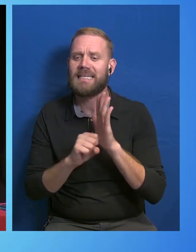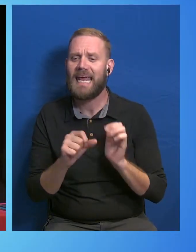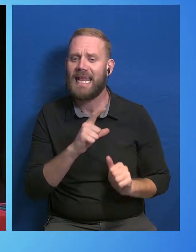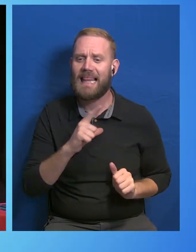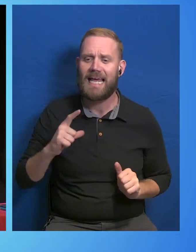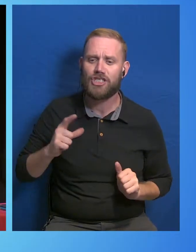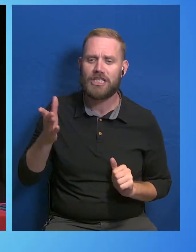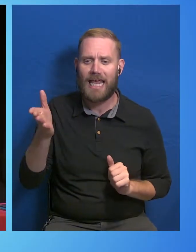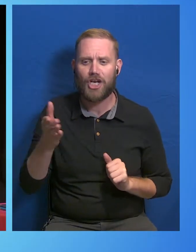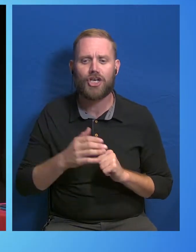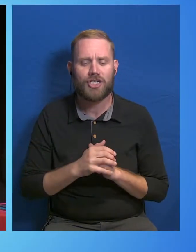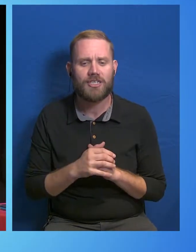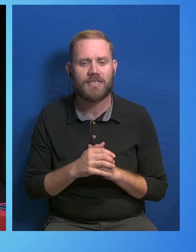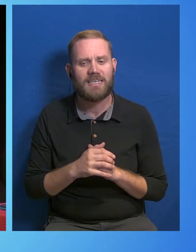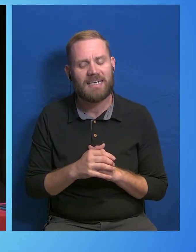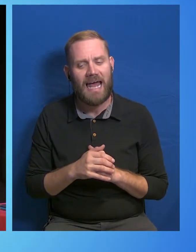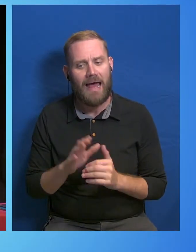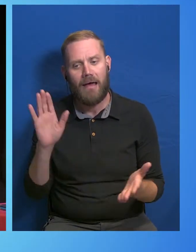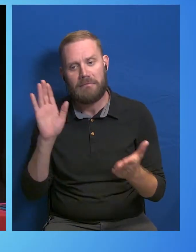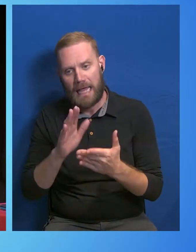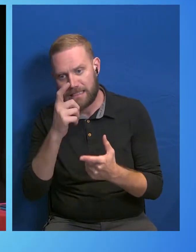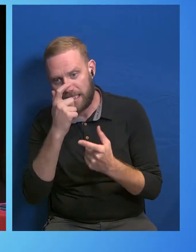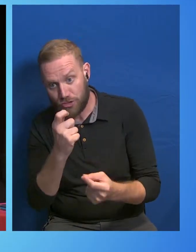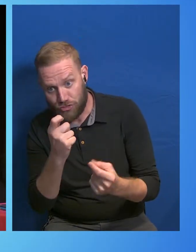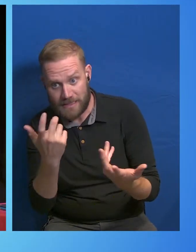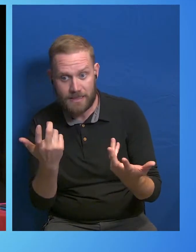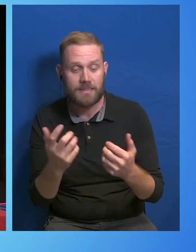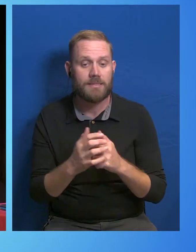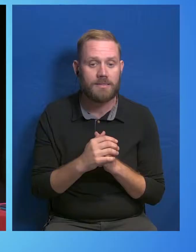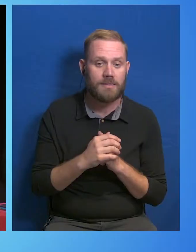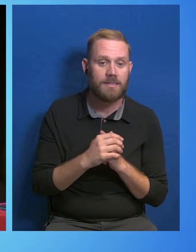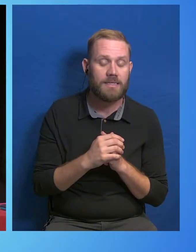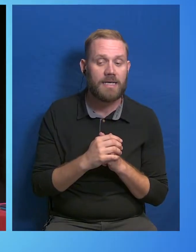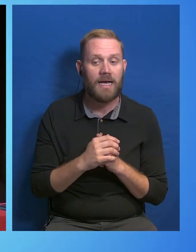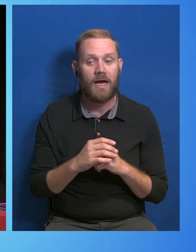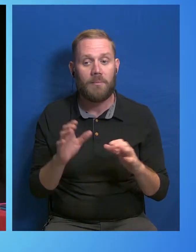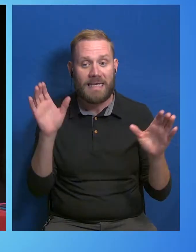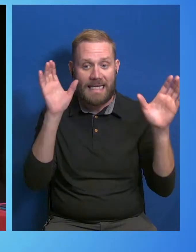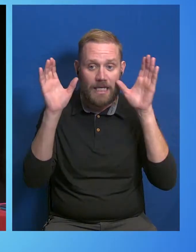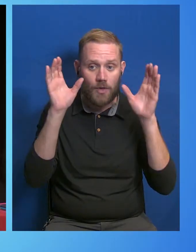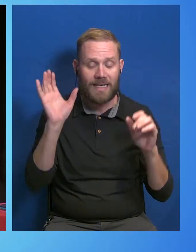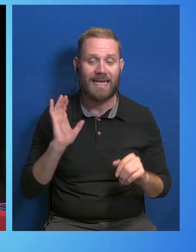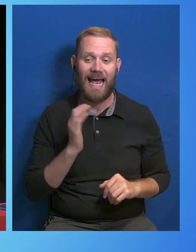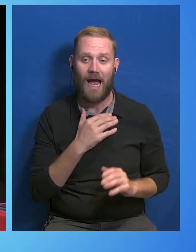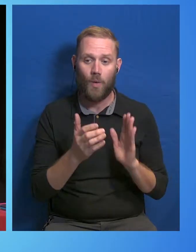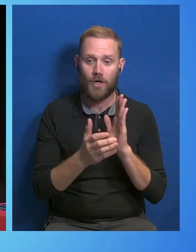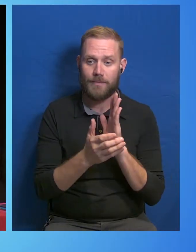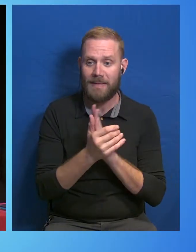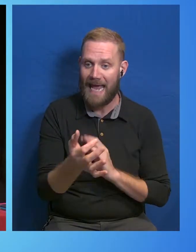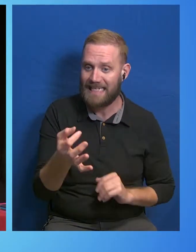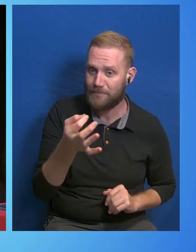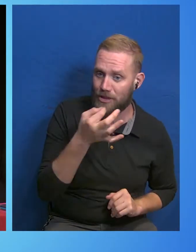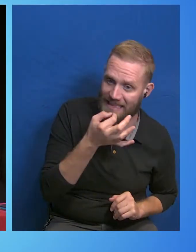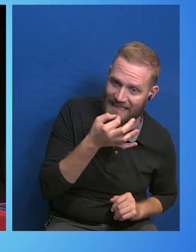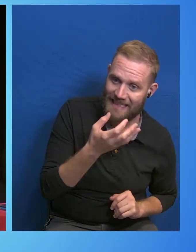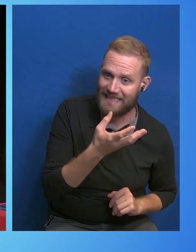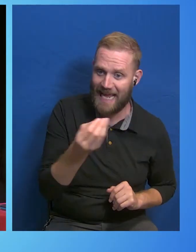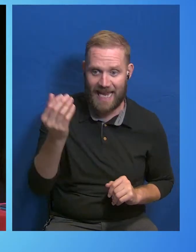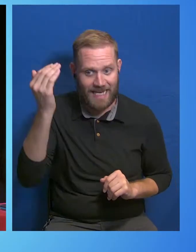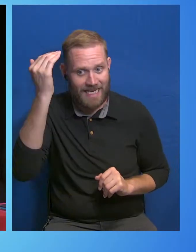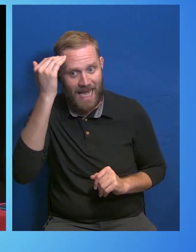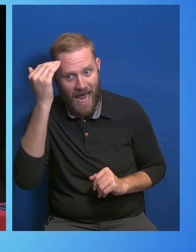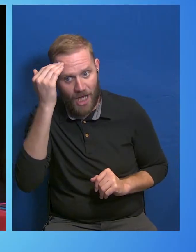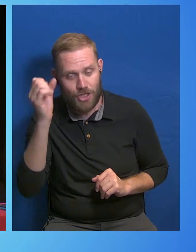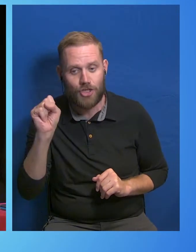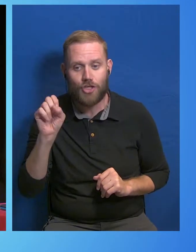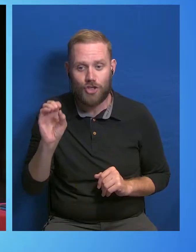legislators have less interest in hearing our expertise and knowledge, so we